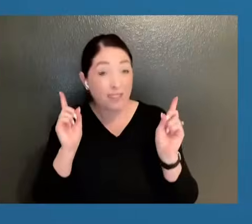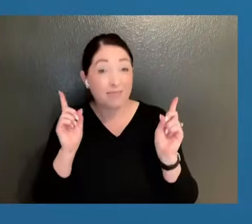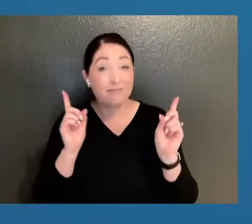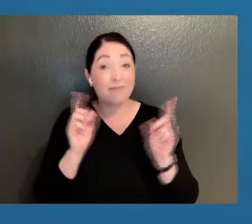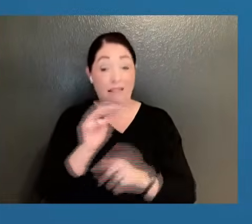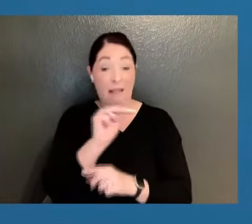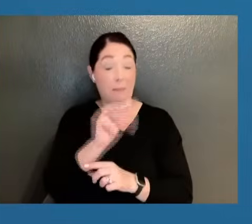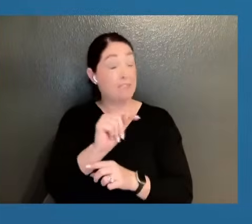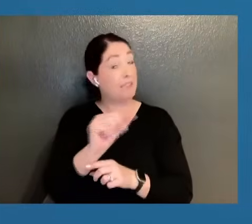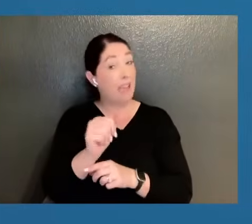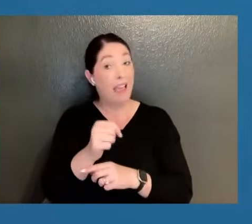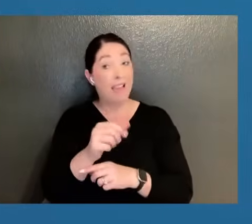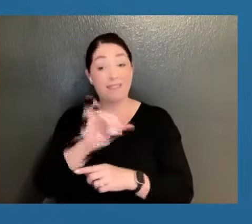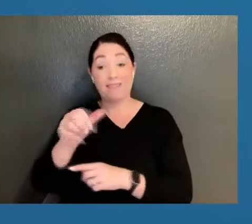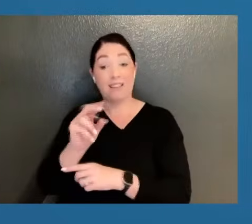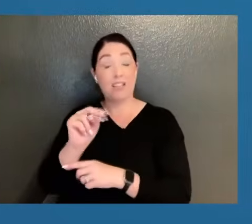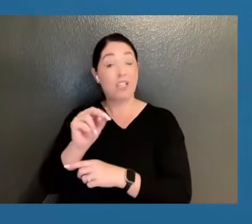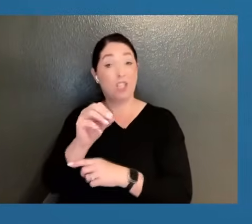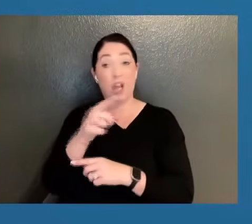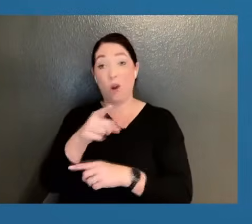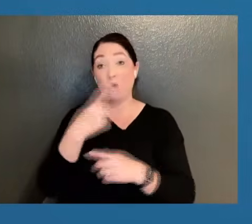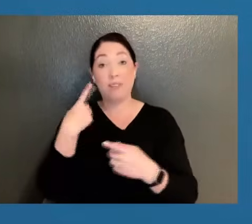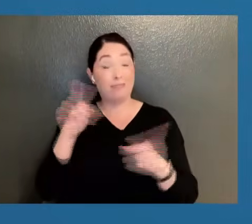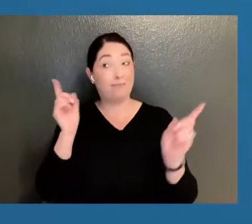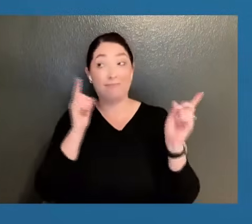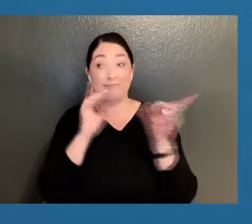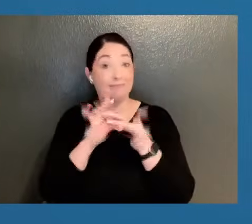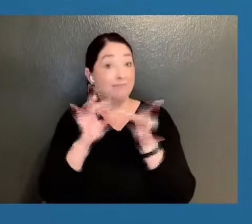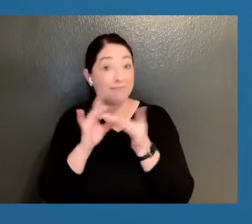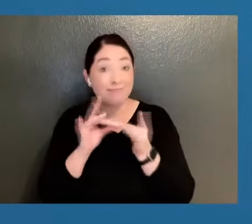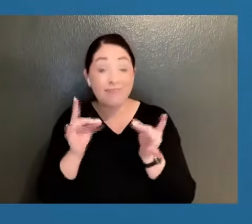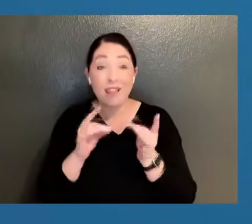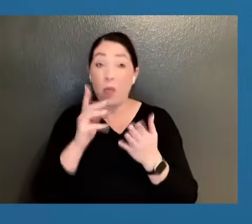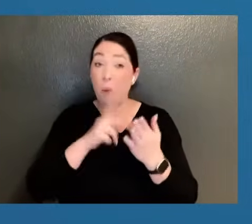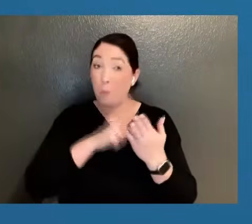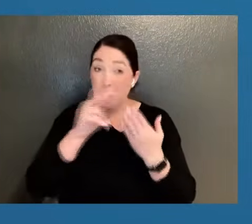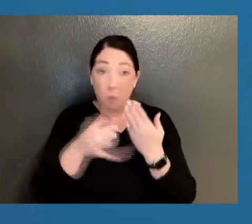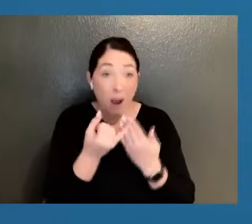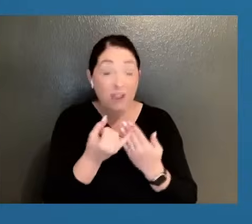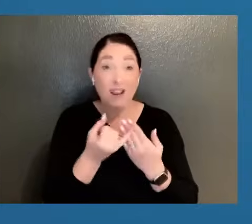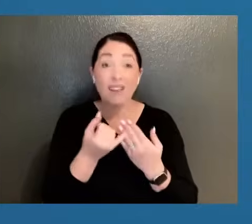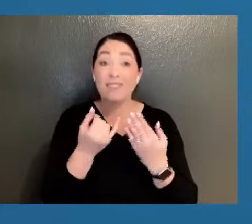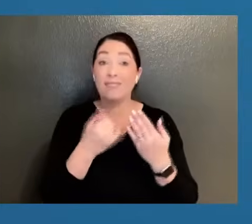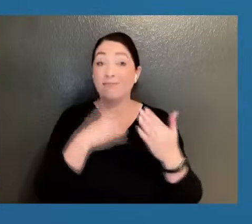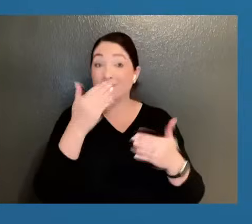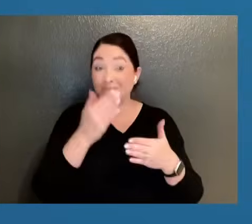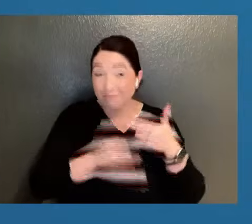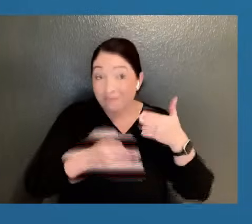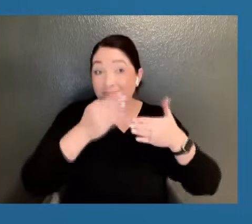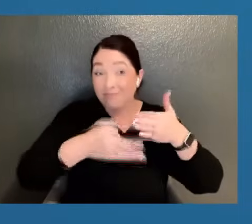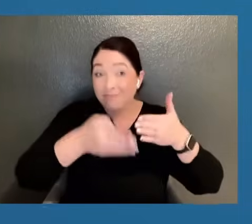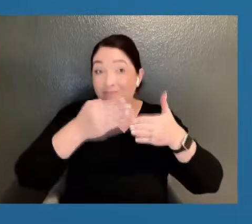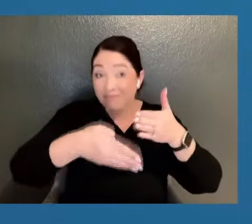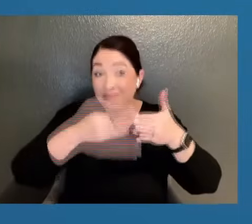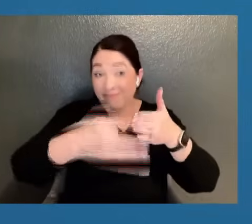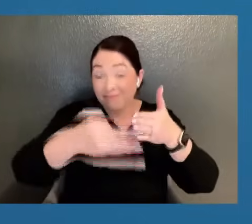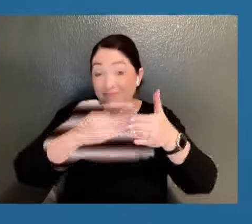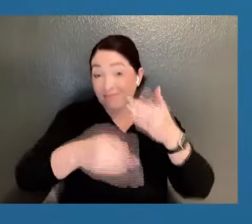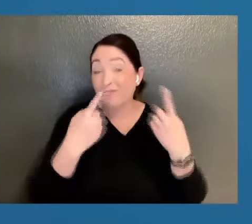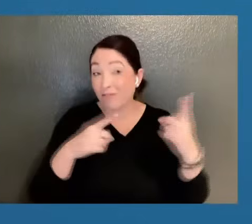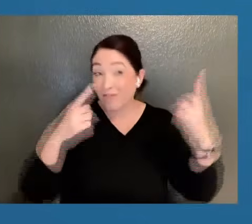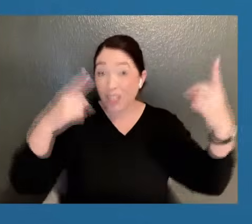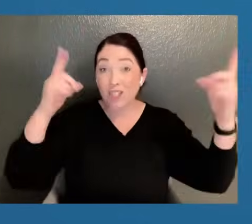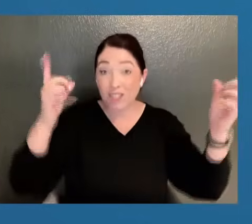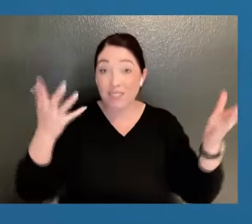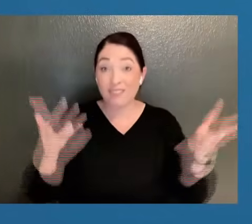projects that we've been able to unleash that were not able to be done, that needed to be done for decades because nobody had the guts to put this kind of